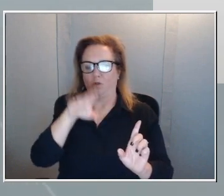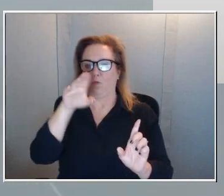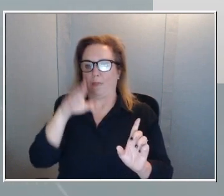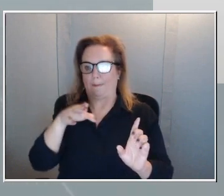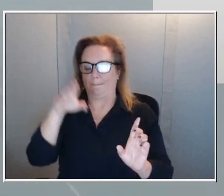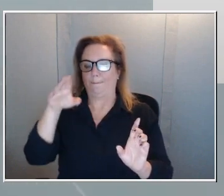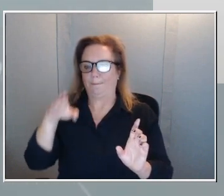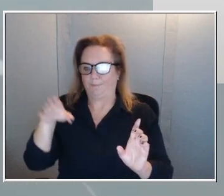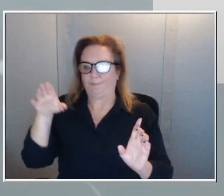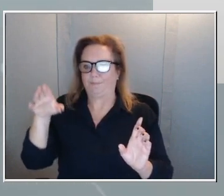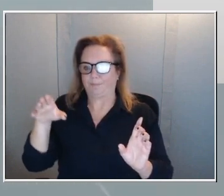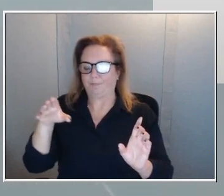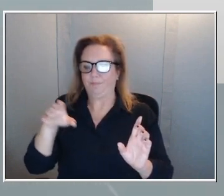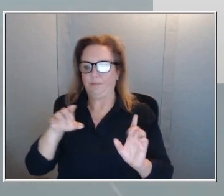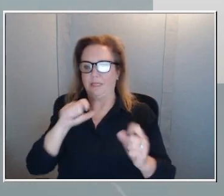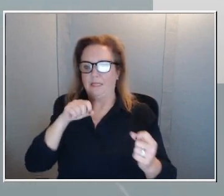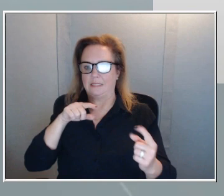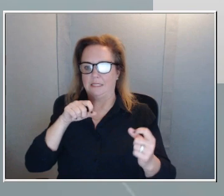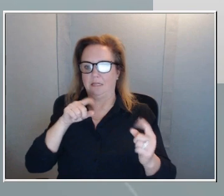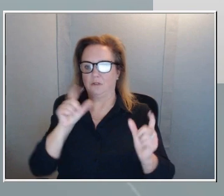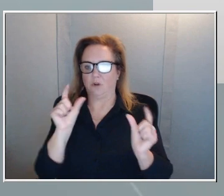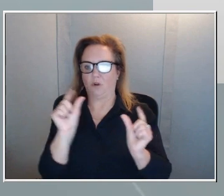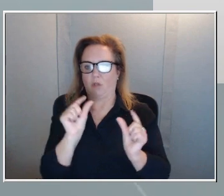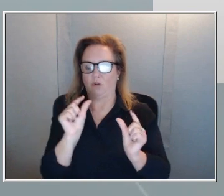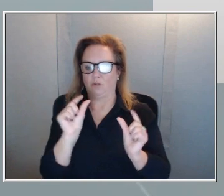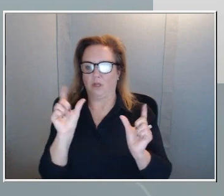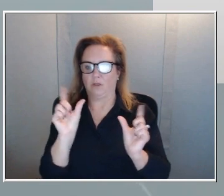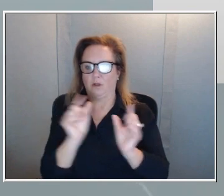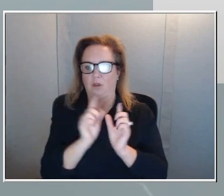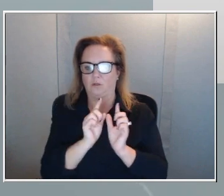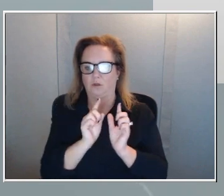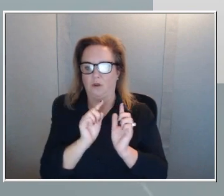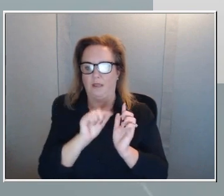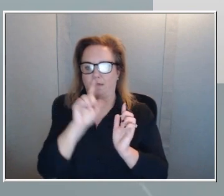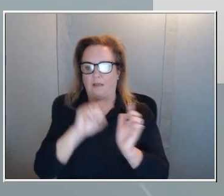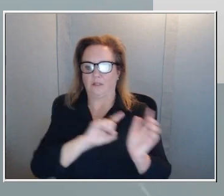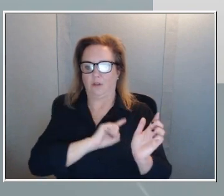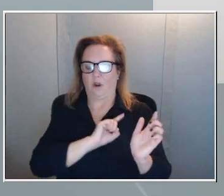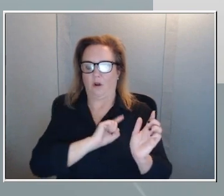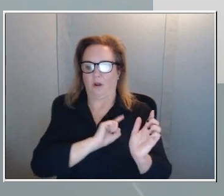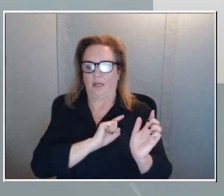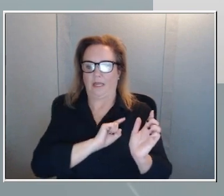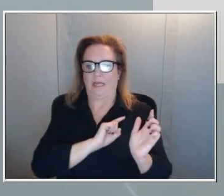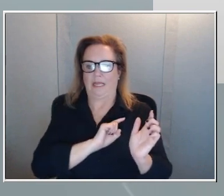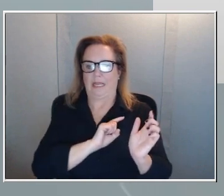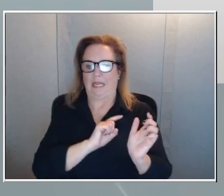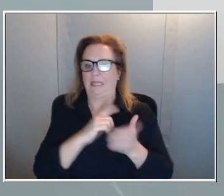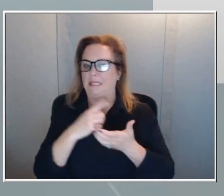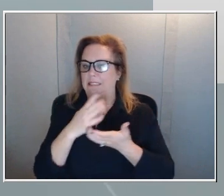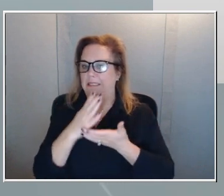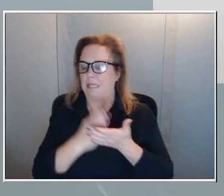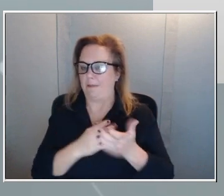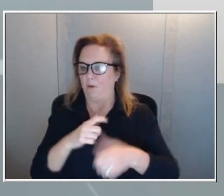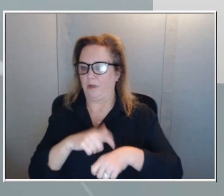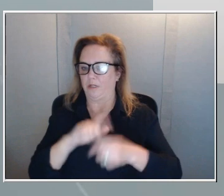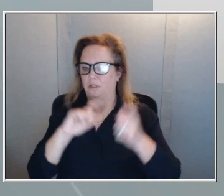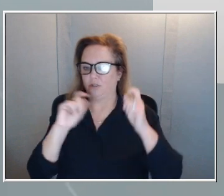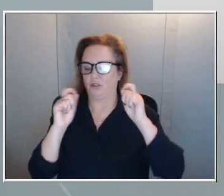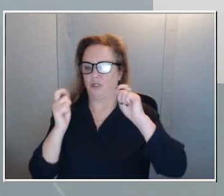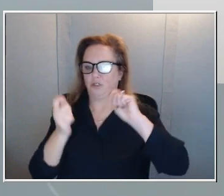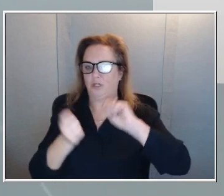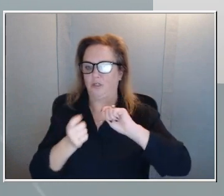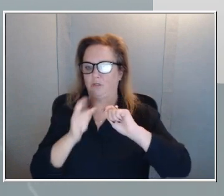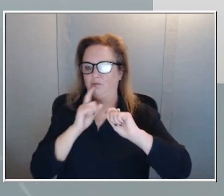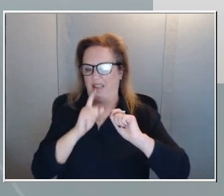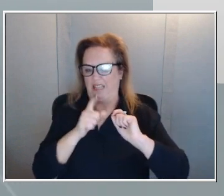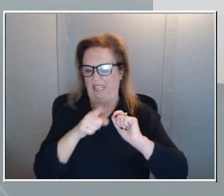the signals are very close together. The closer they are, the faster the heartbeat. And then at some point, she changes into that really ugly